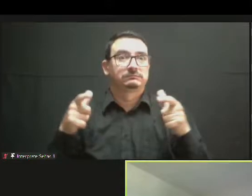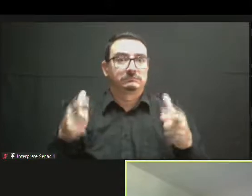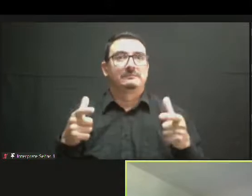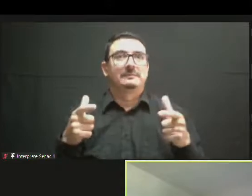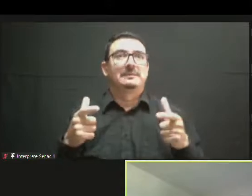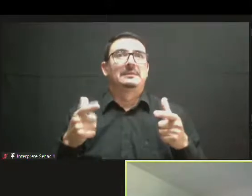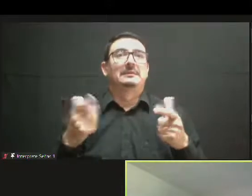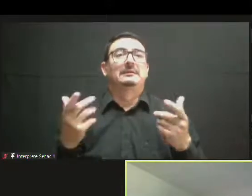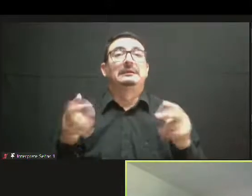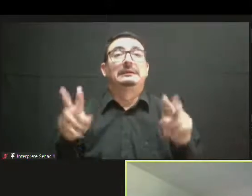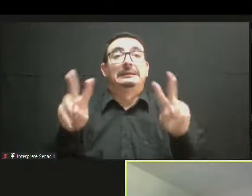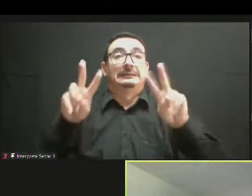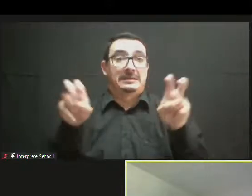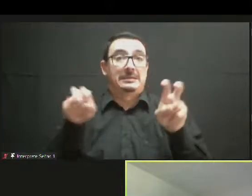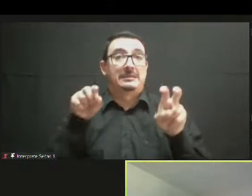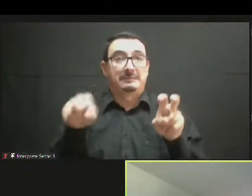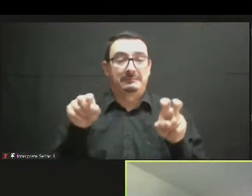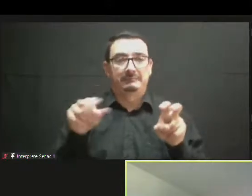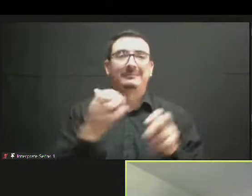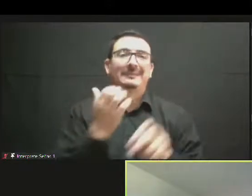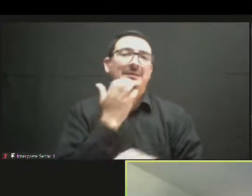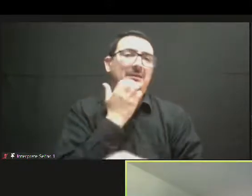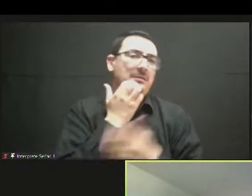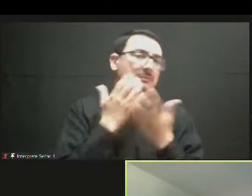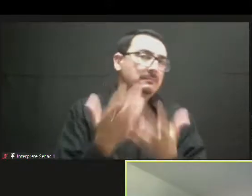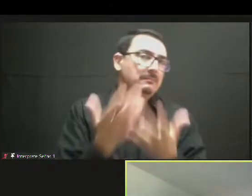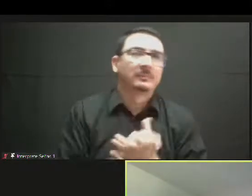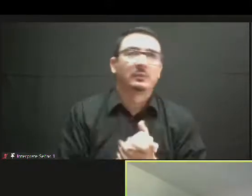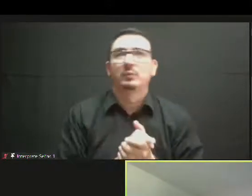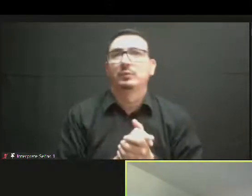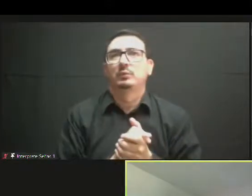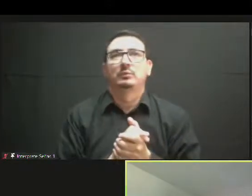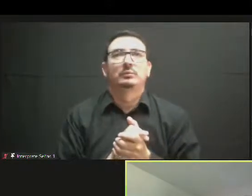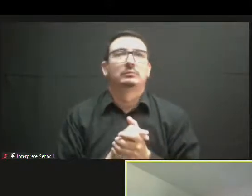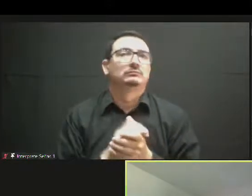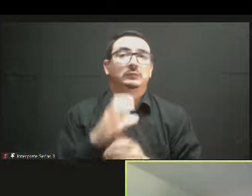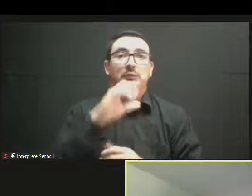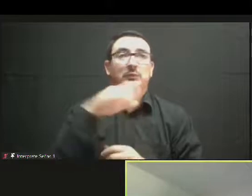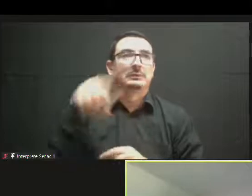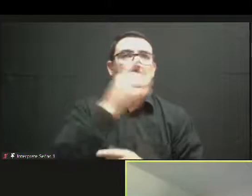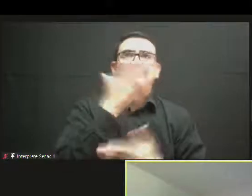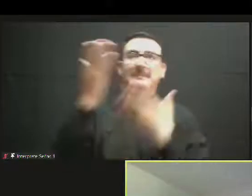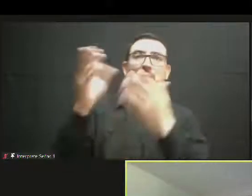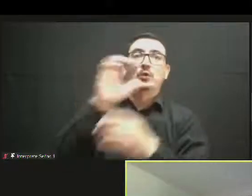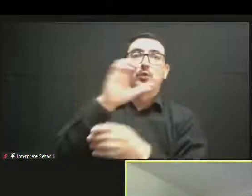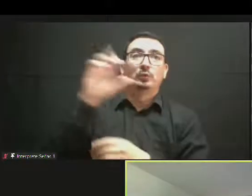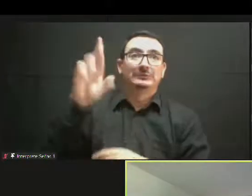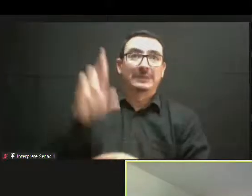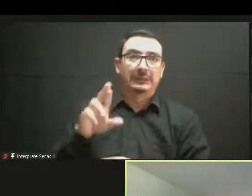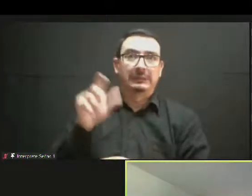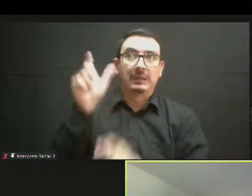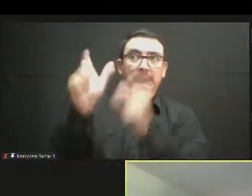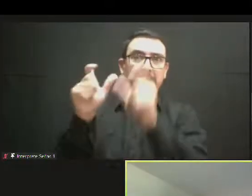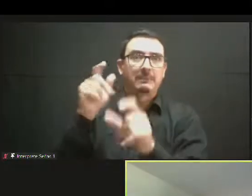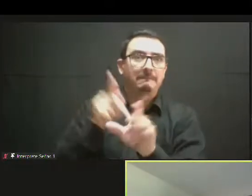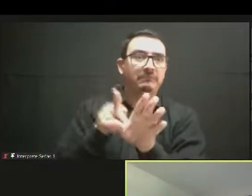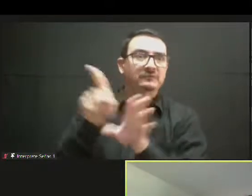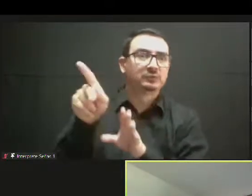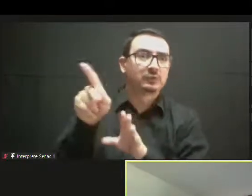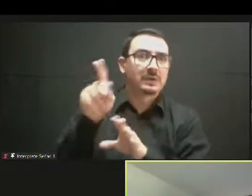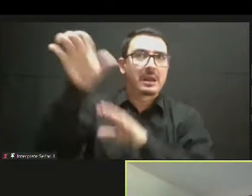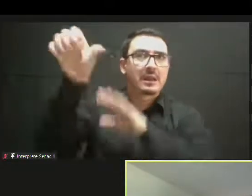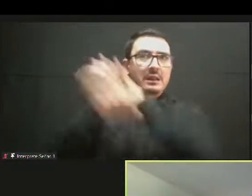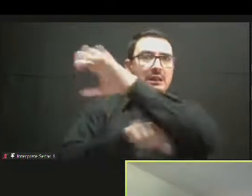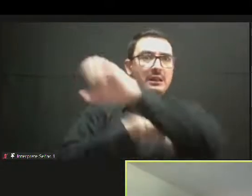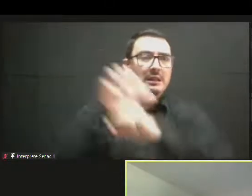country based on these expectations of growth that the companies has. Connectivity definitely has been an opportunity as